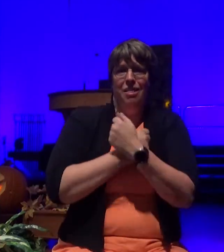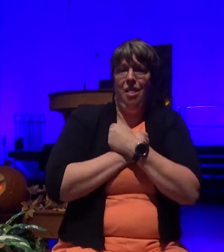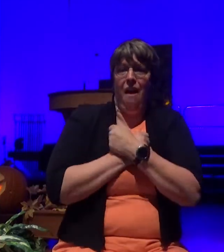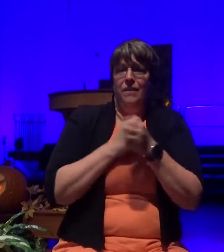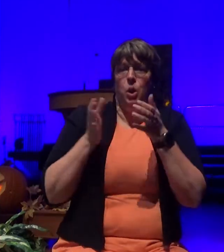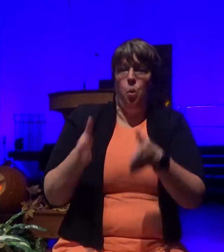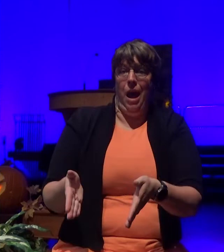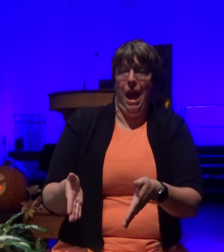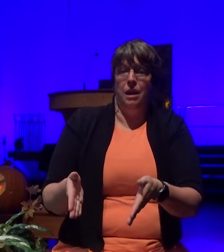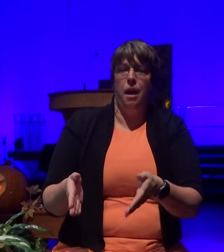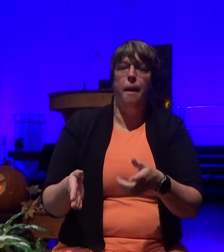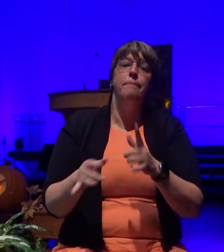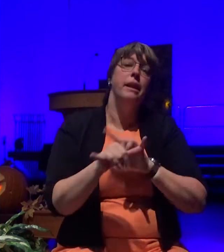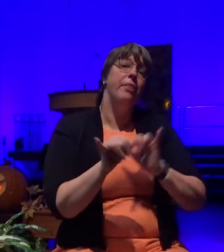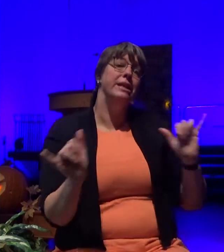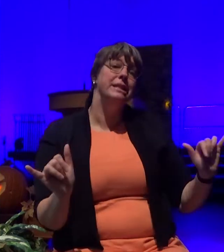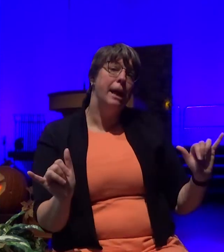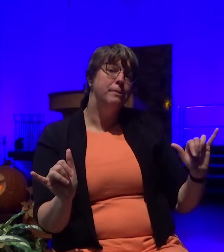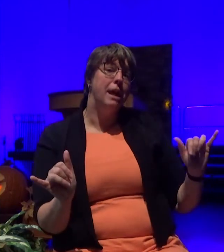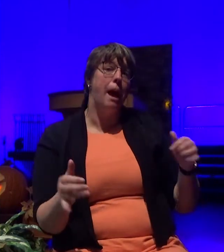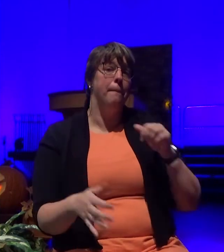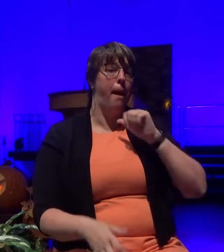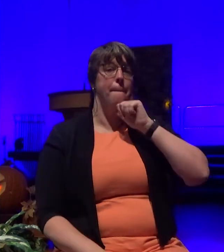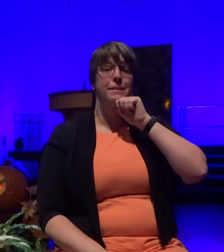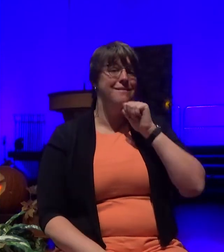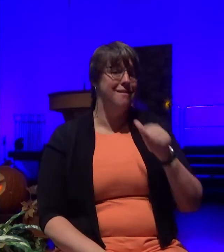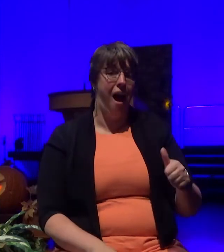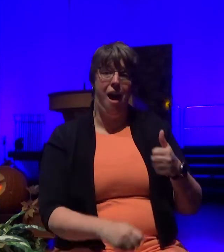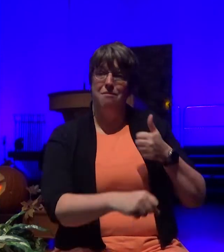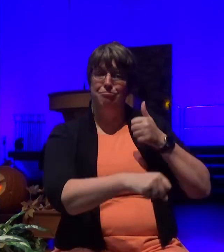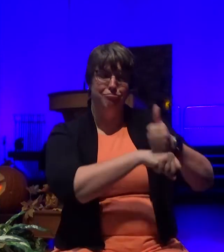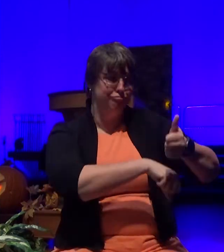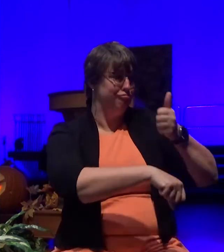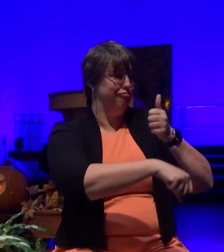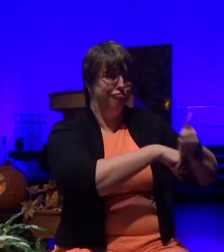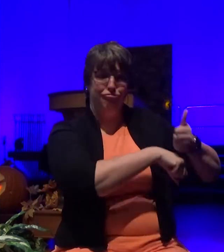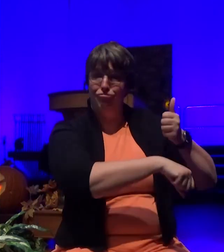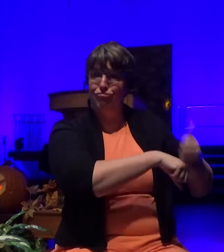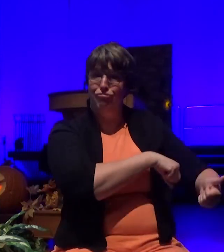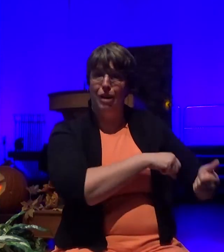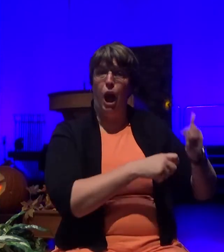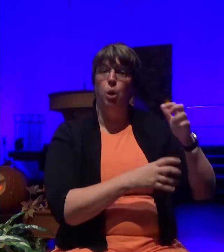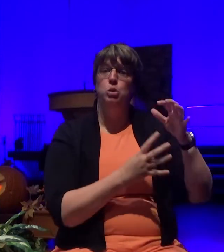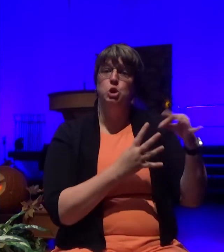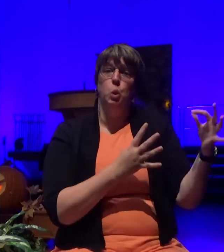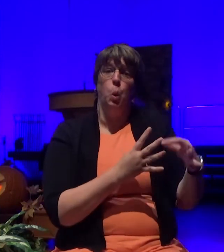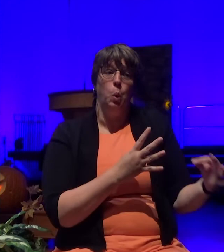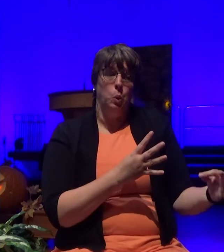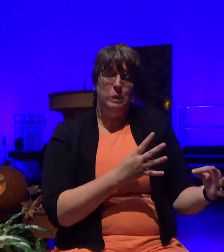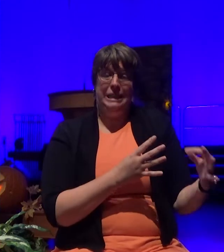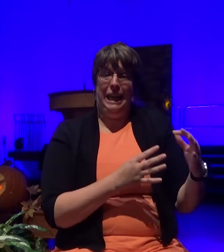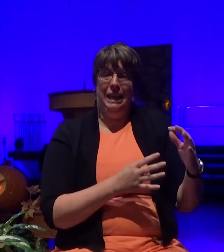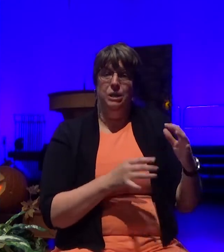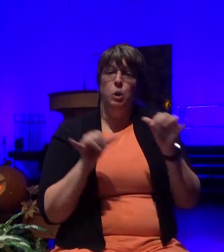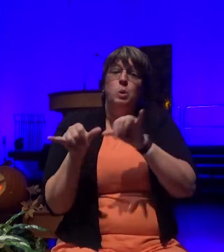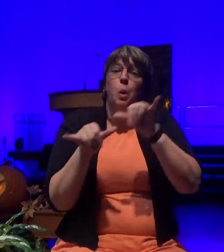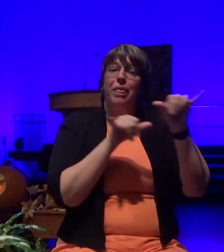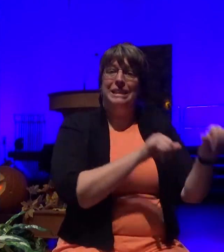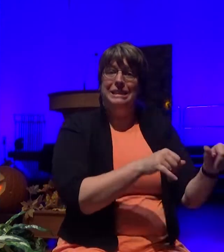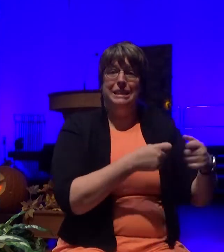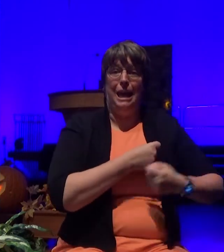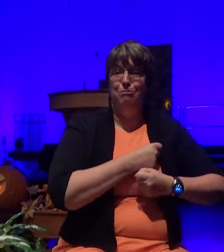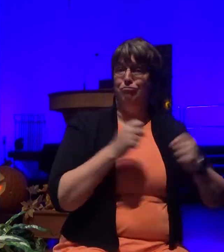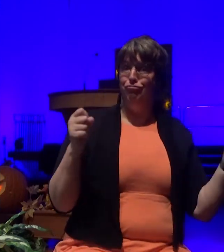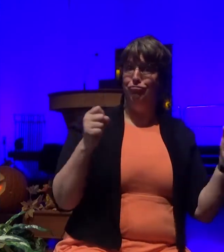time not ever faulting anyone else who chooses to do the same in their world. To celebrate and